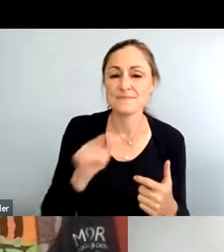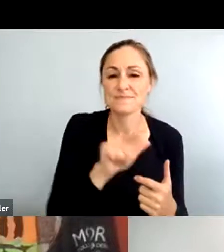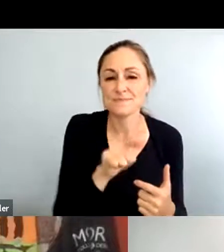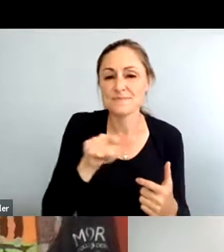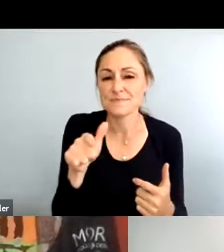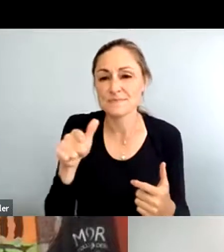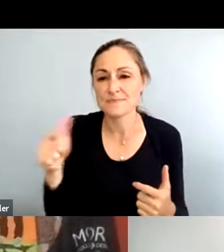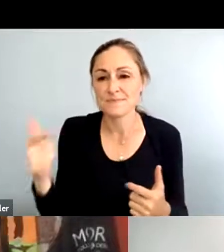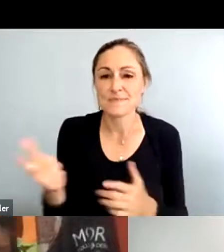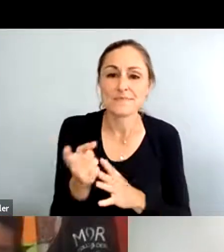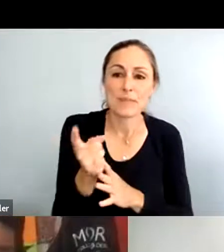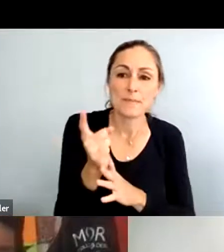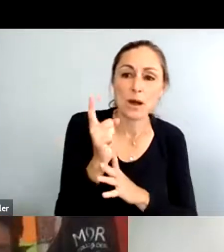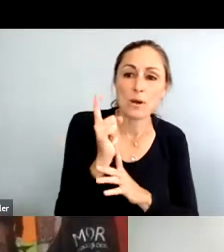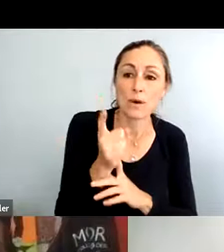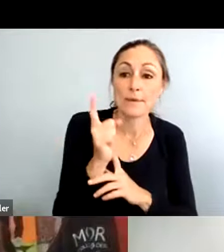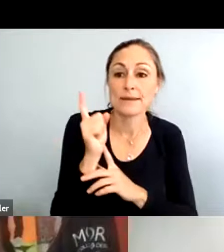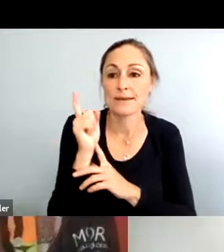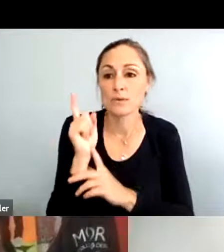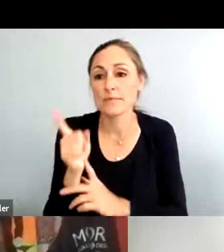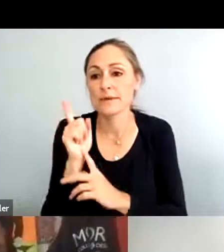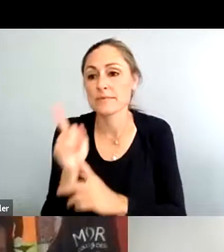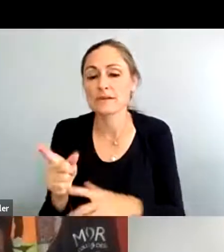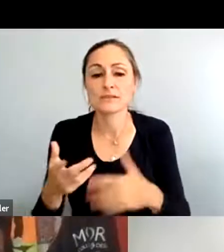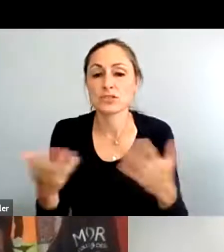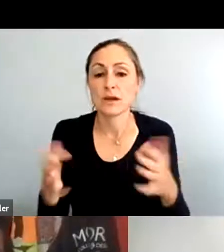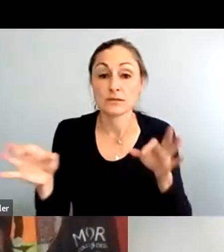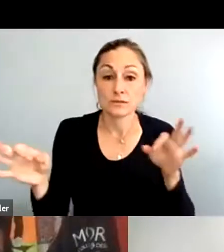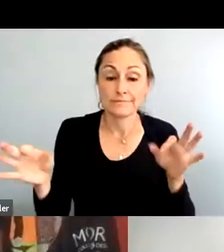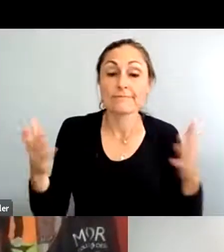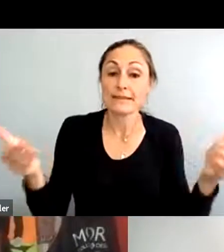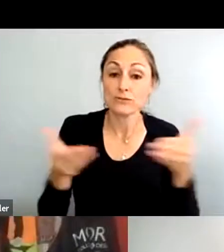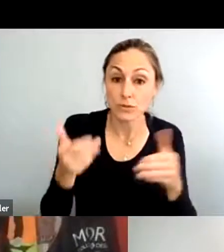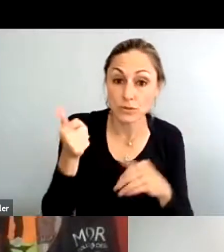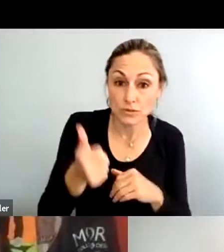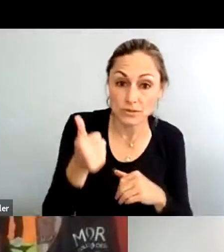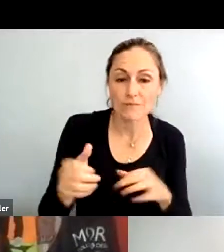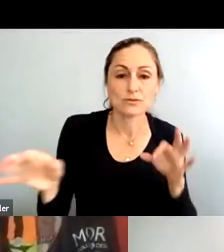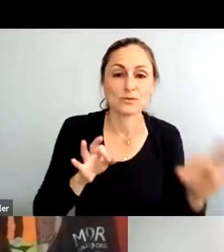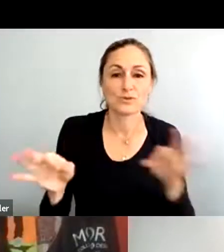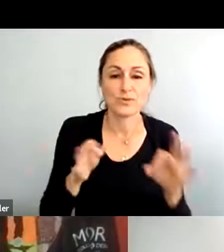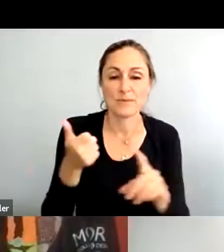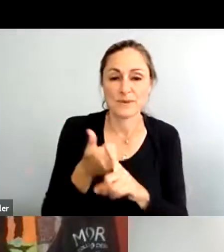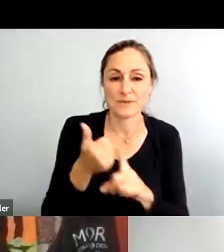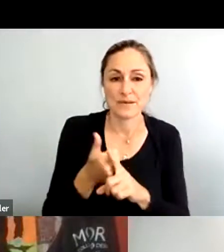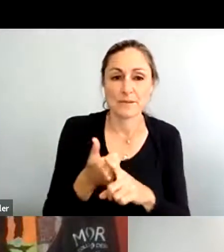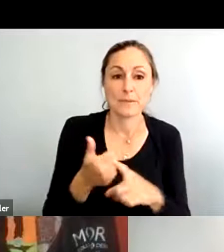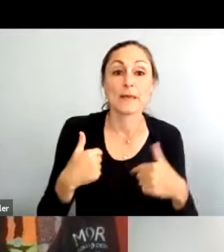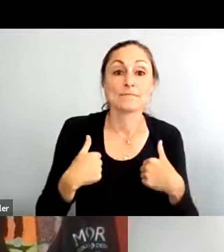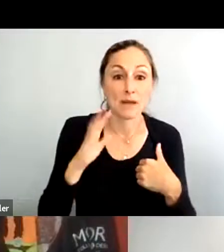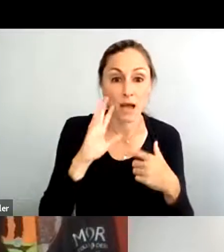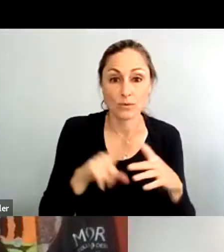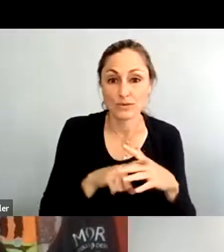minute or so just describing, you're introducing and describing yourself. So I'm going to